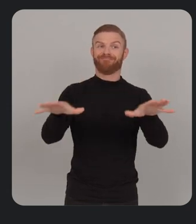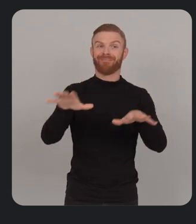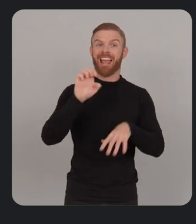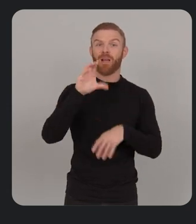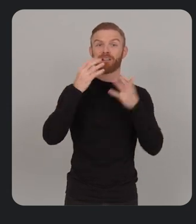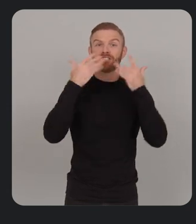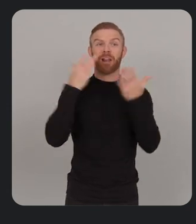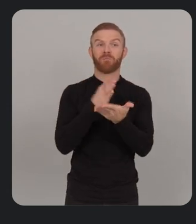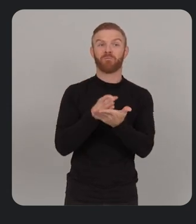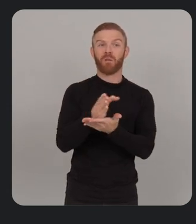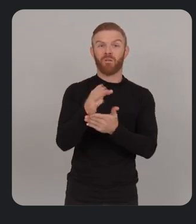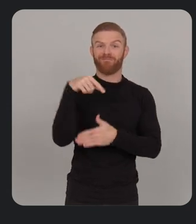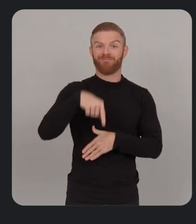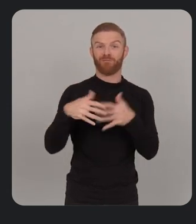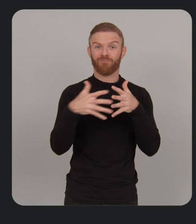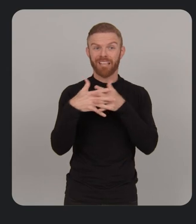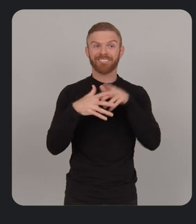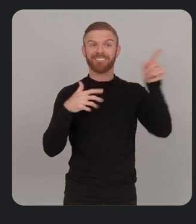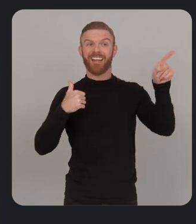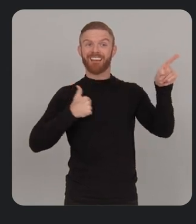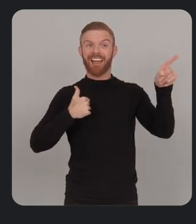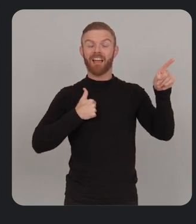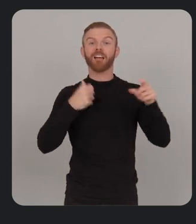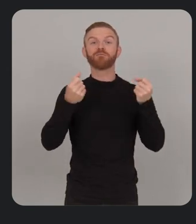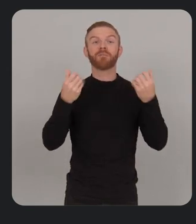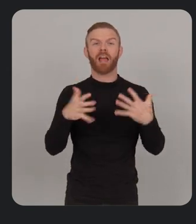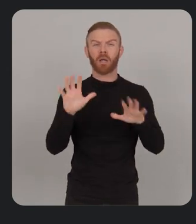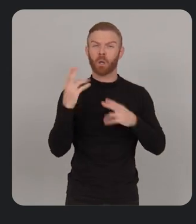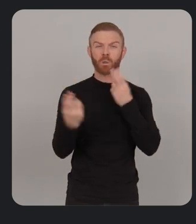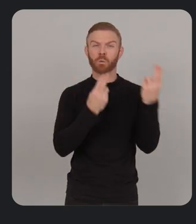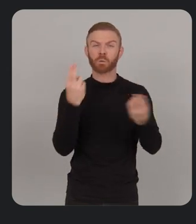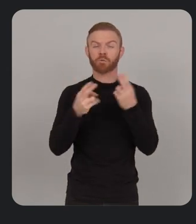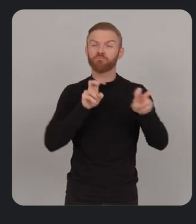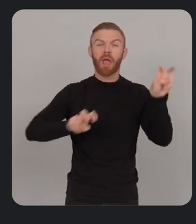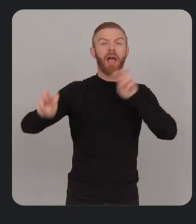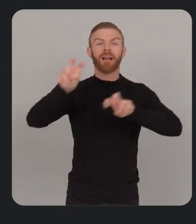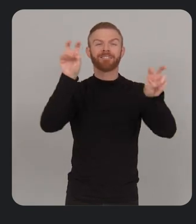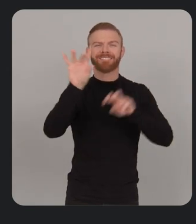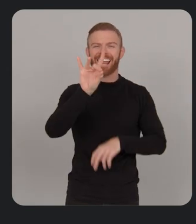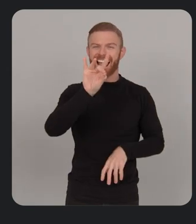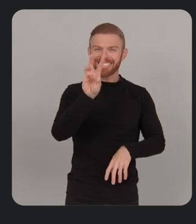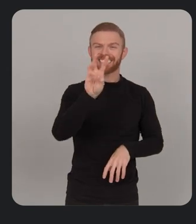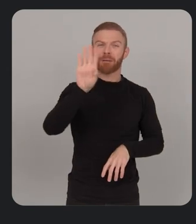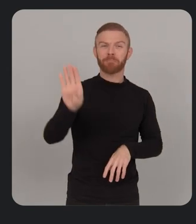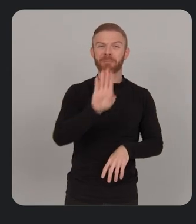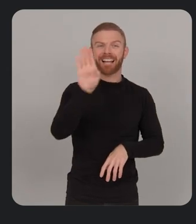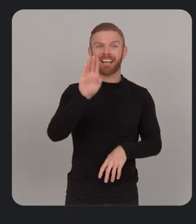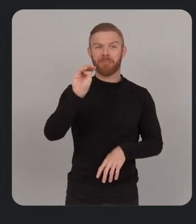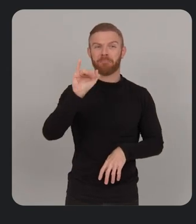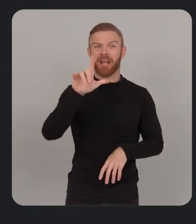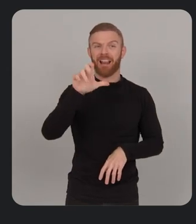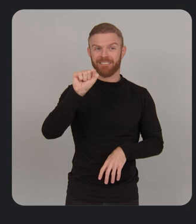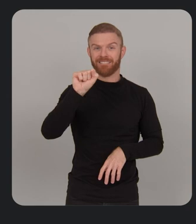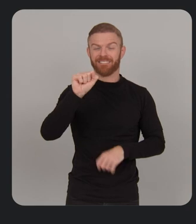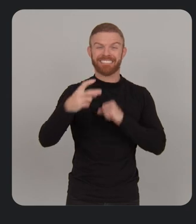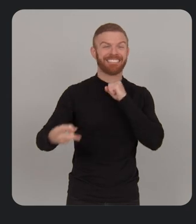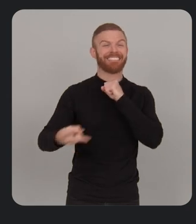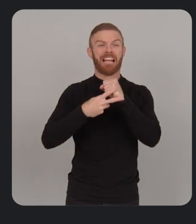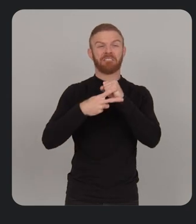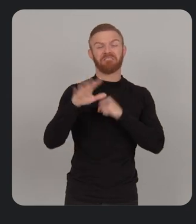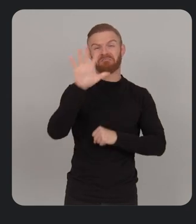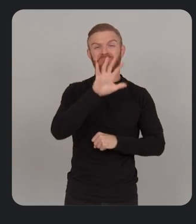-friendly routing first in the u.s and then in canada drivers have already used it to travel 86 billion miles